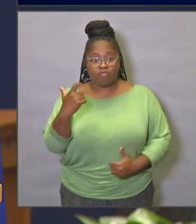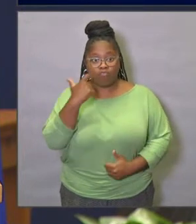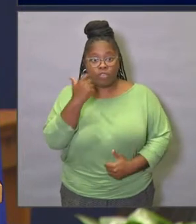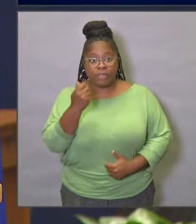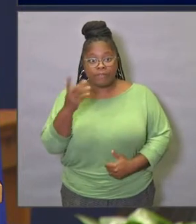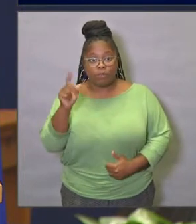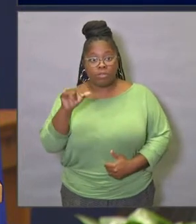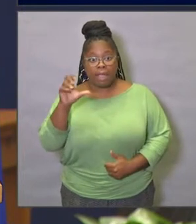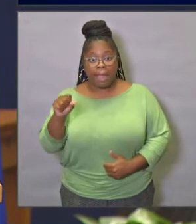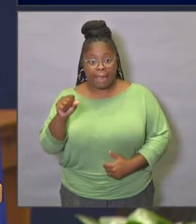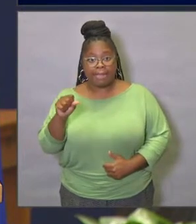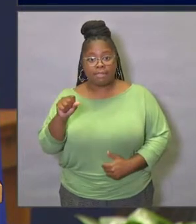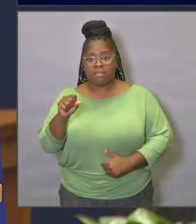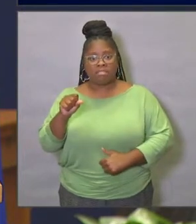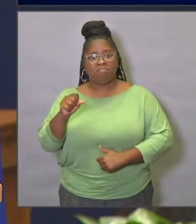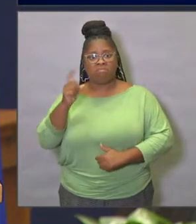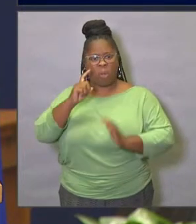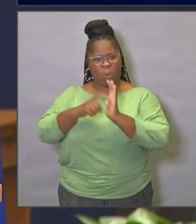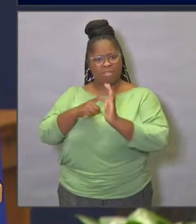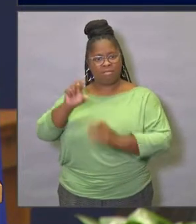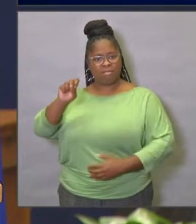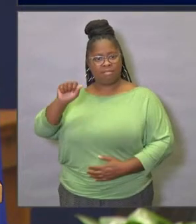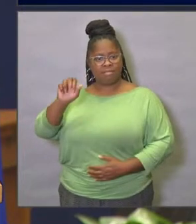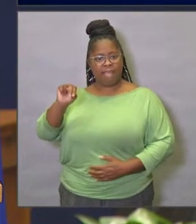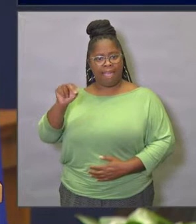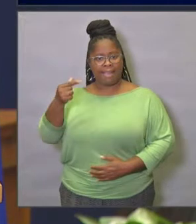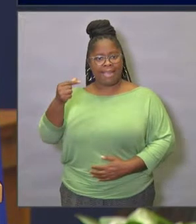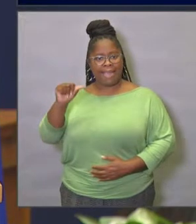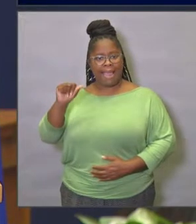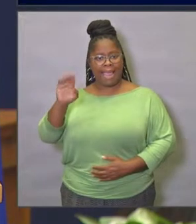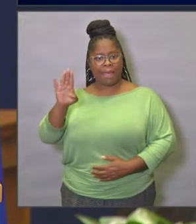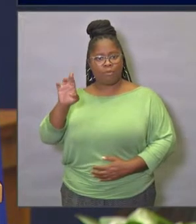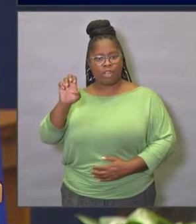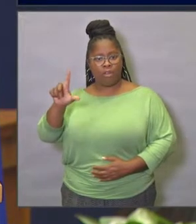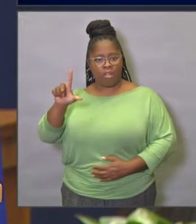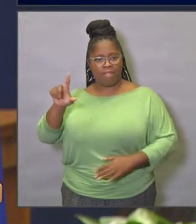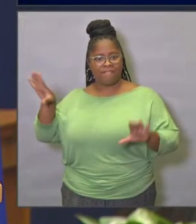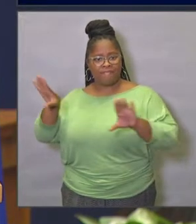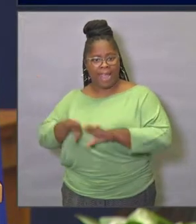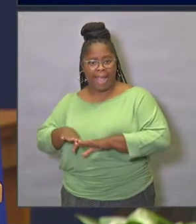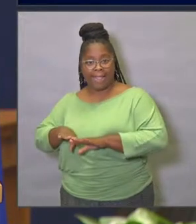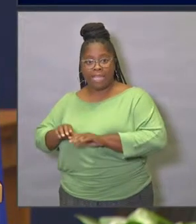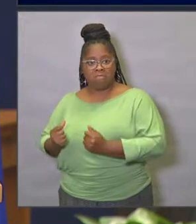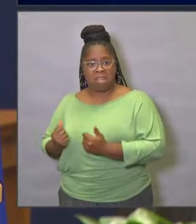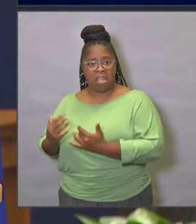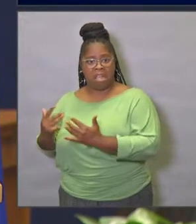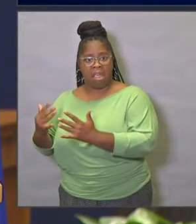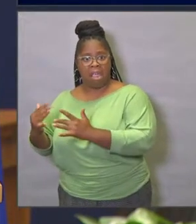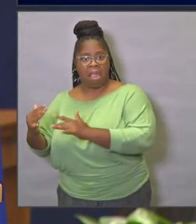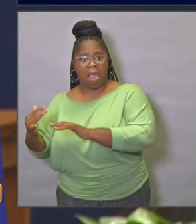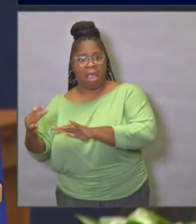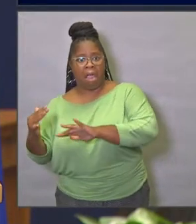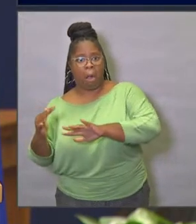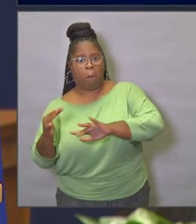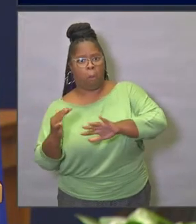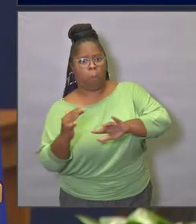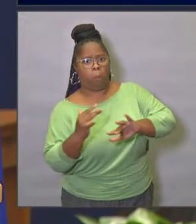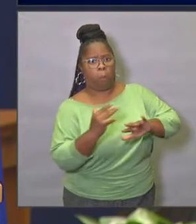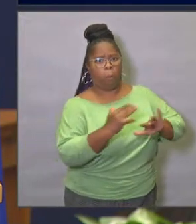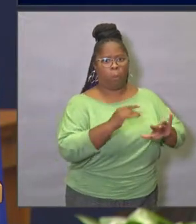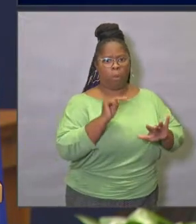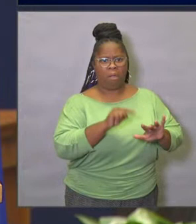moved away from the San Gabriel Valley region and spread toward our Antelope Valley communities. The Red Cross is working with